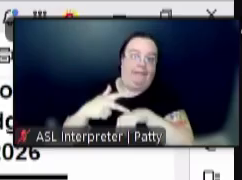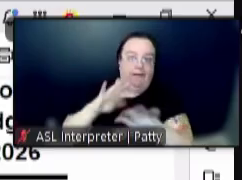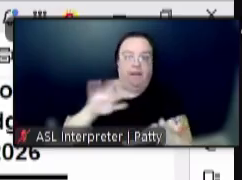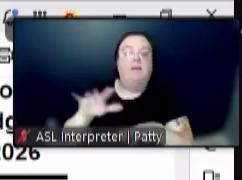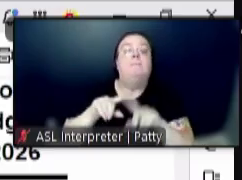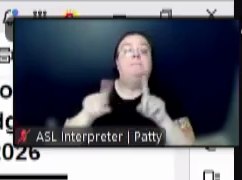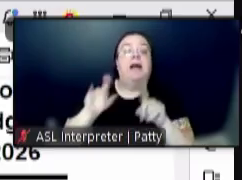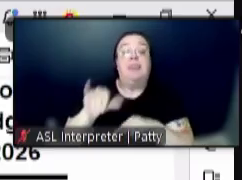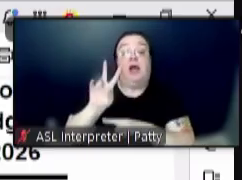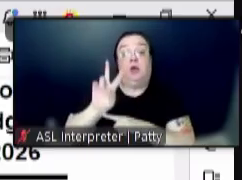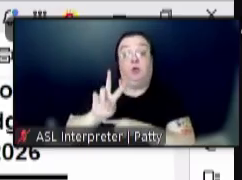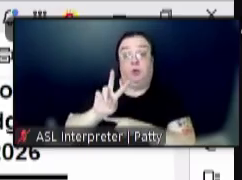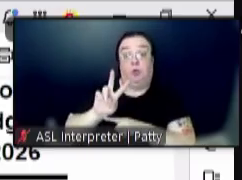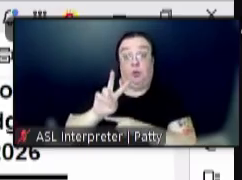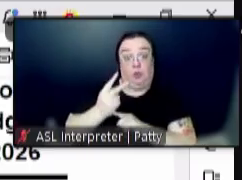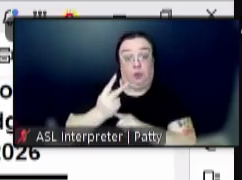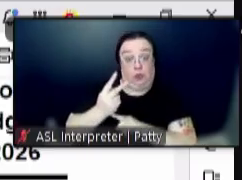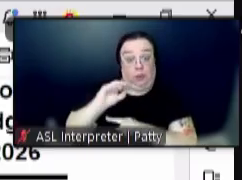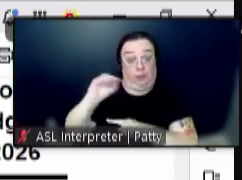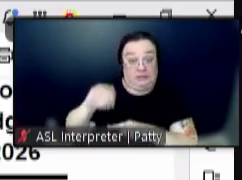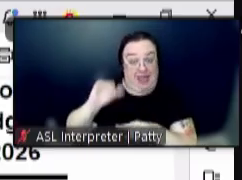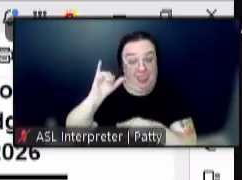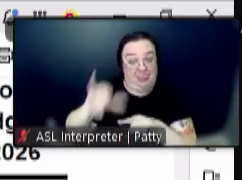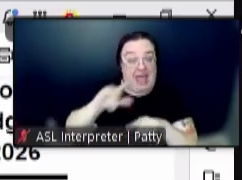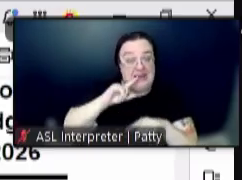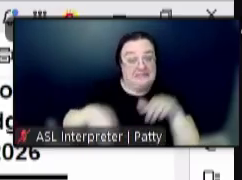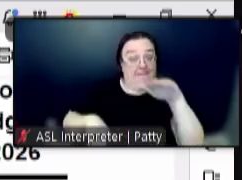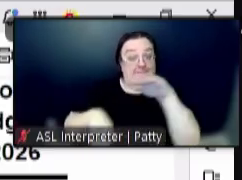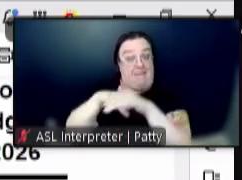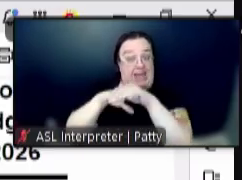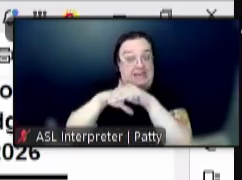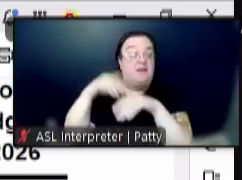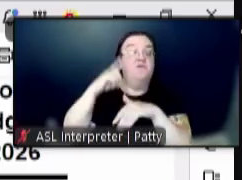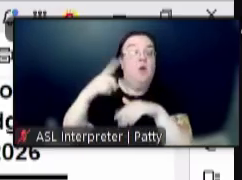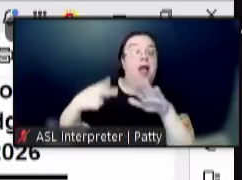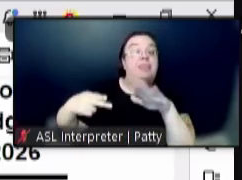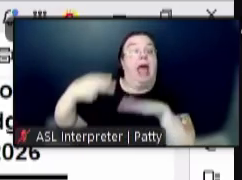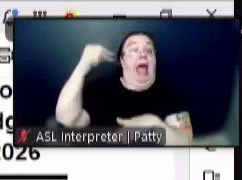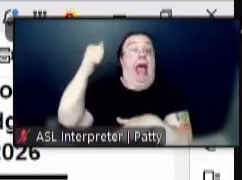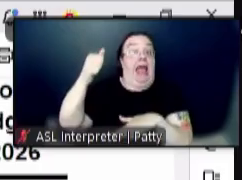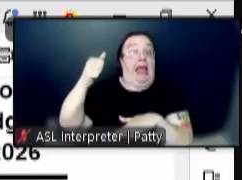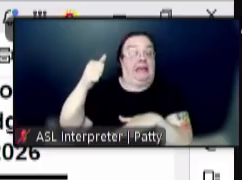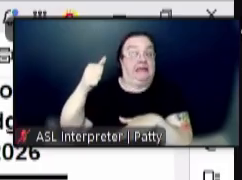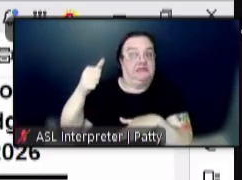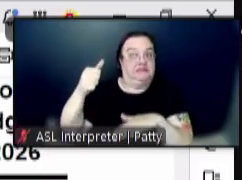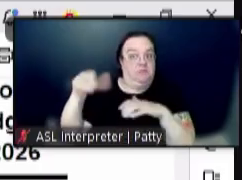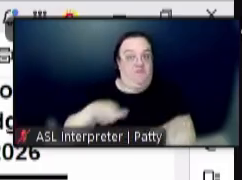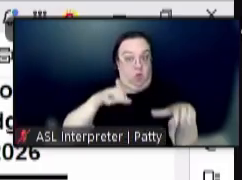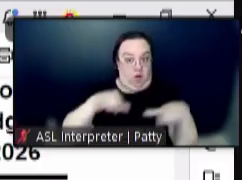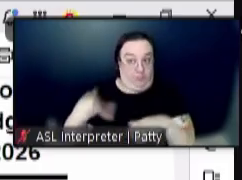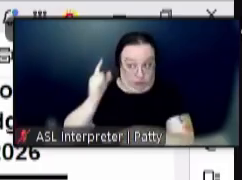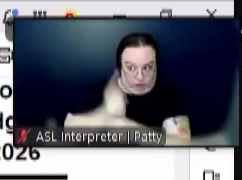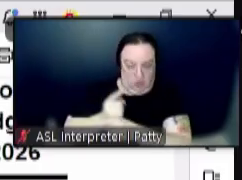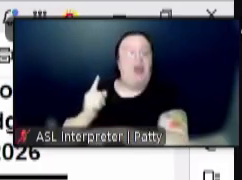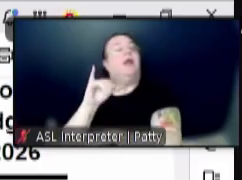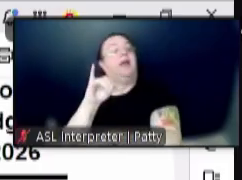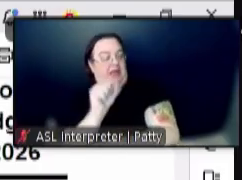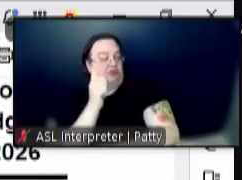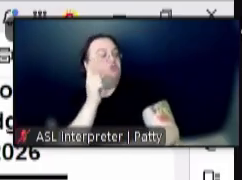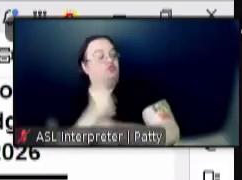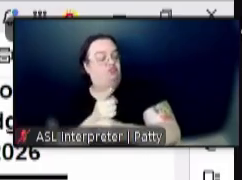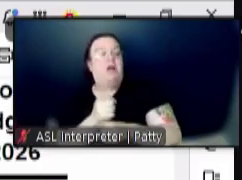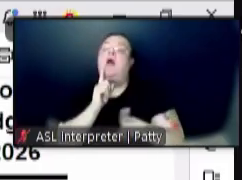the 2% is the maximum for the highest performers, right? Correct. Okay, and